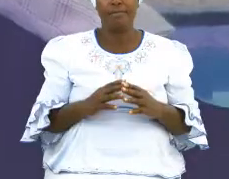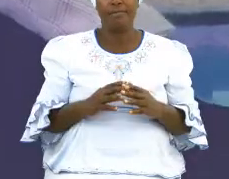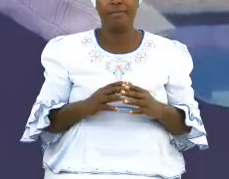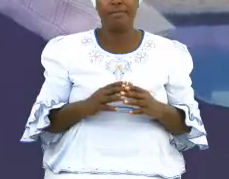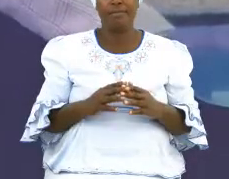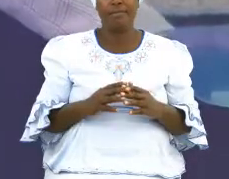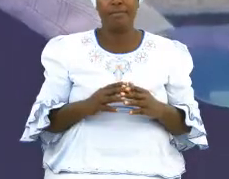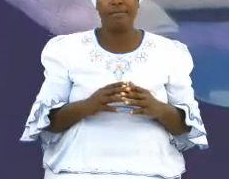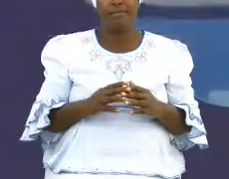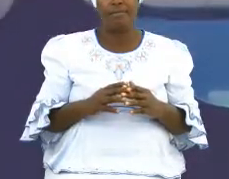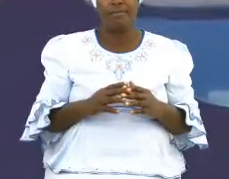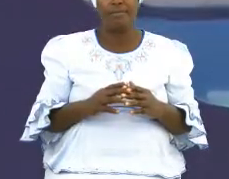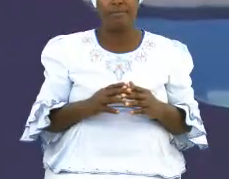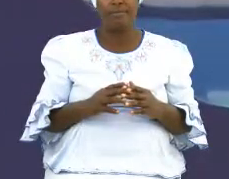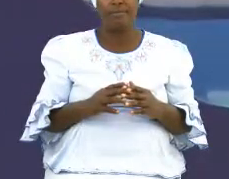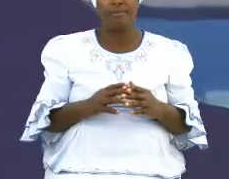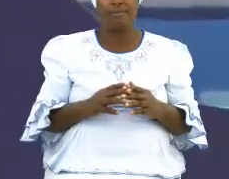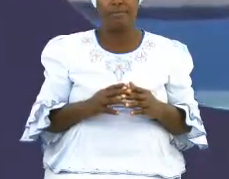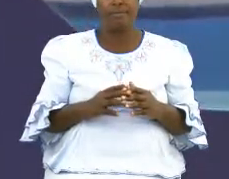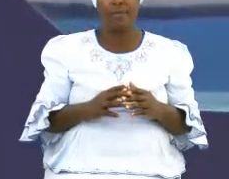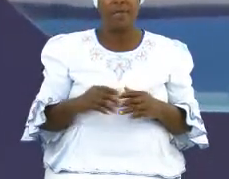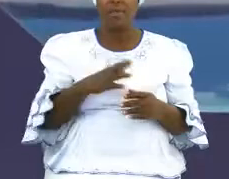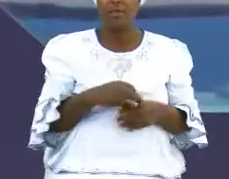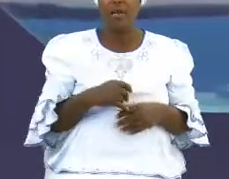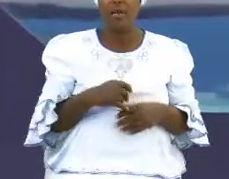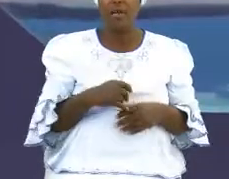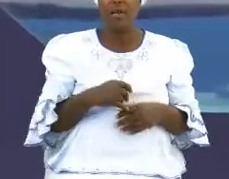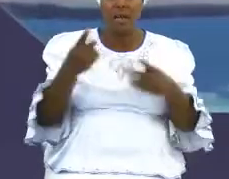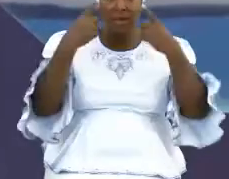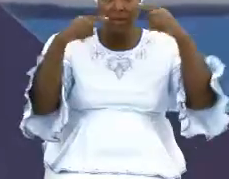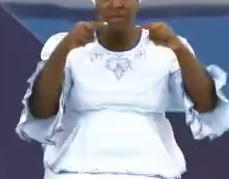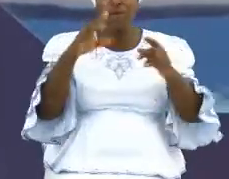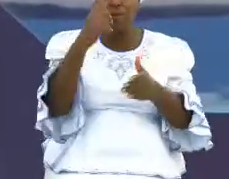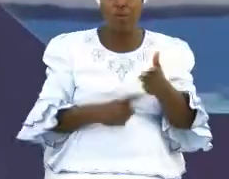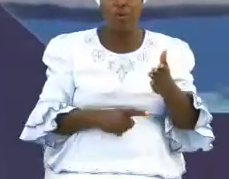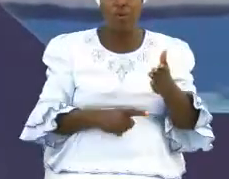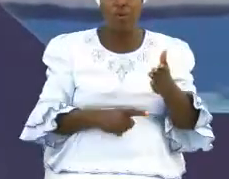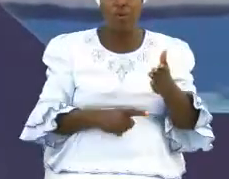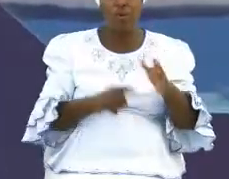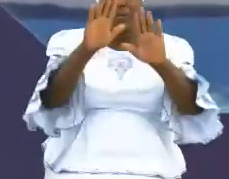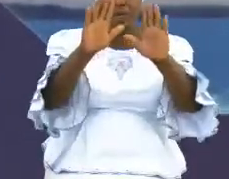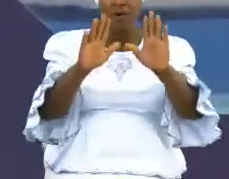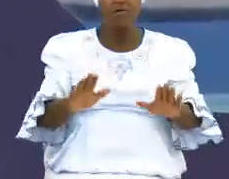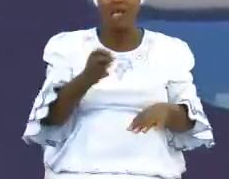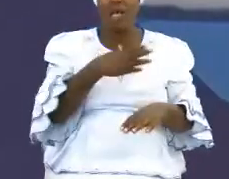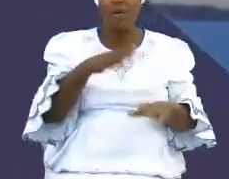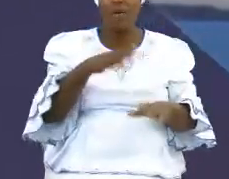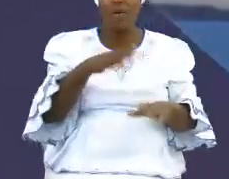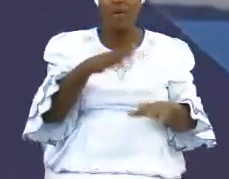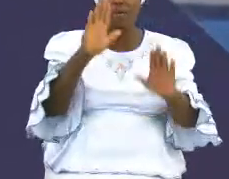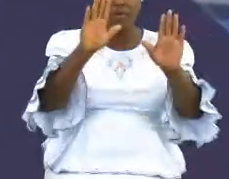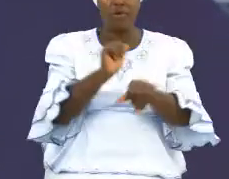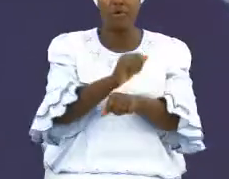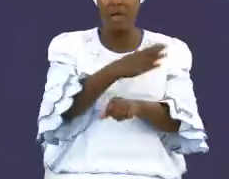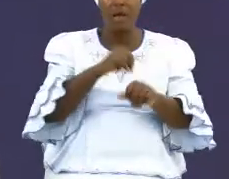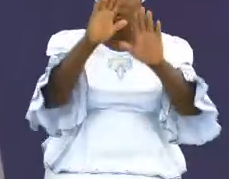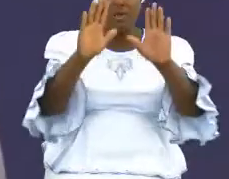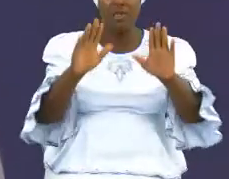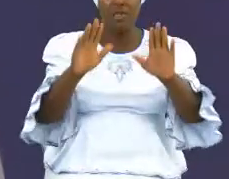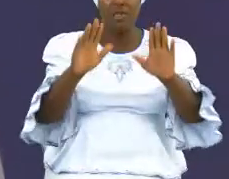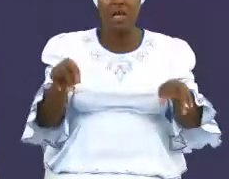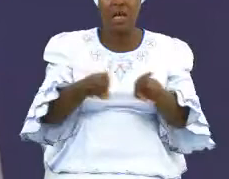Barnabas, declaring what miracles and wonders, as the doors were